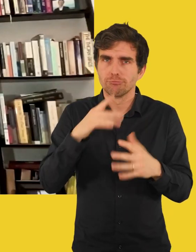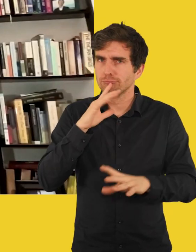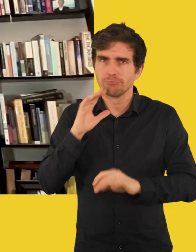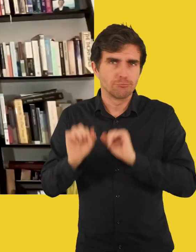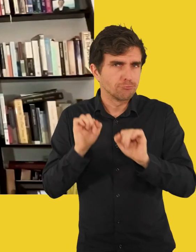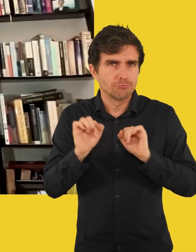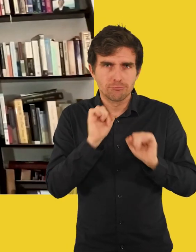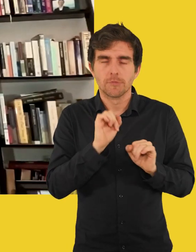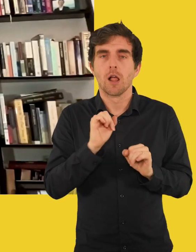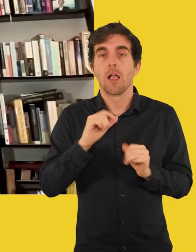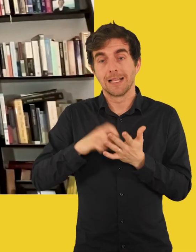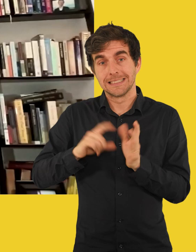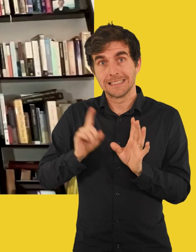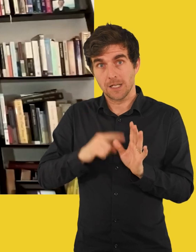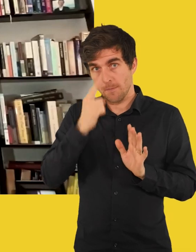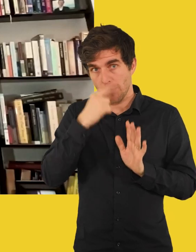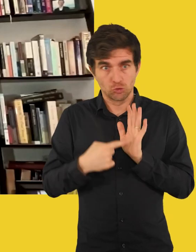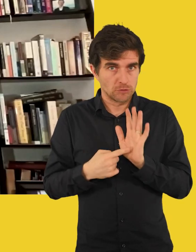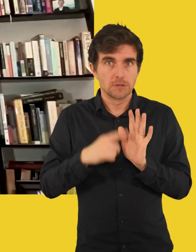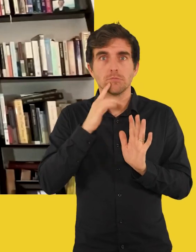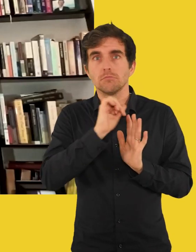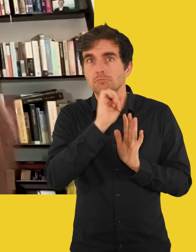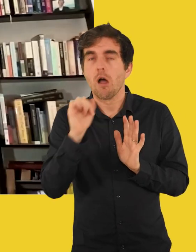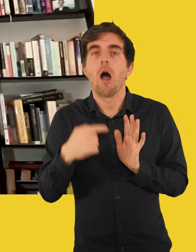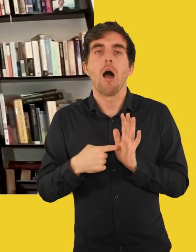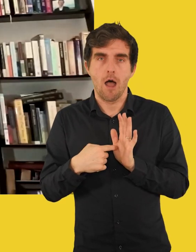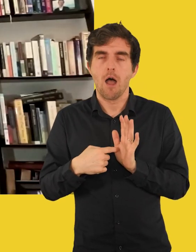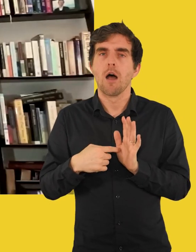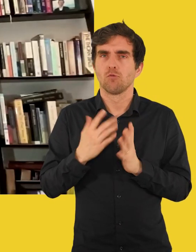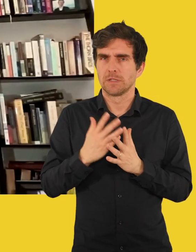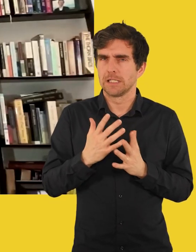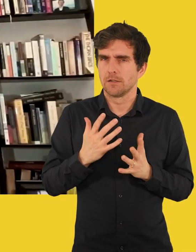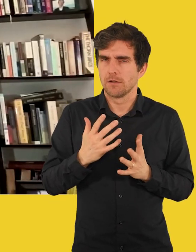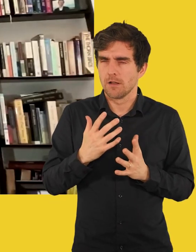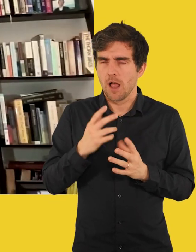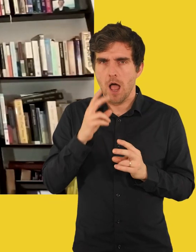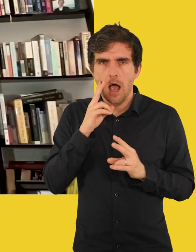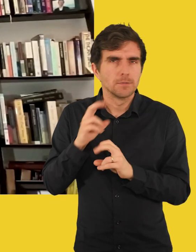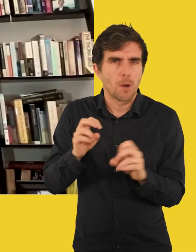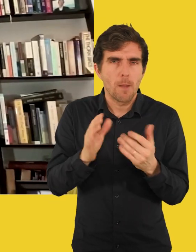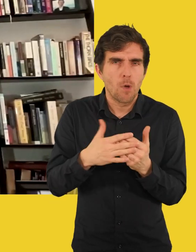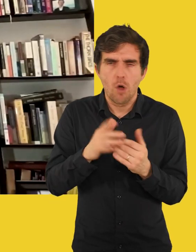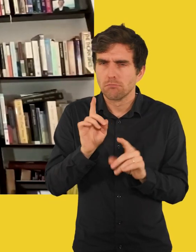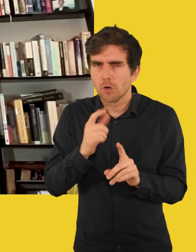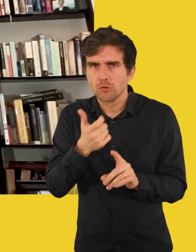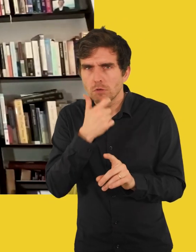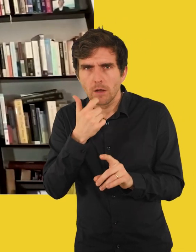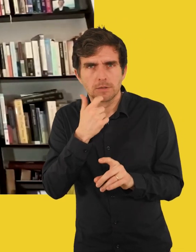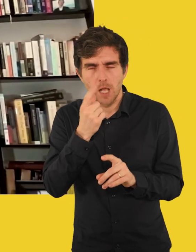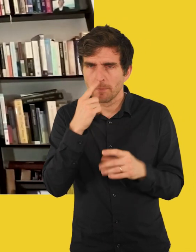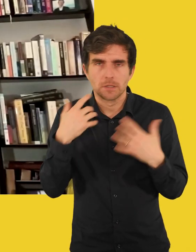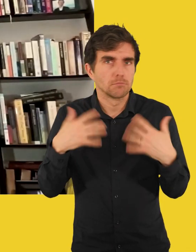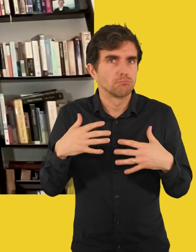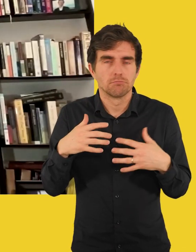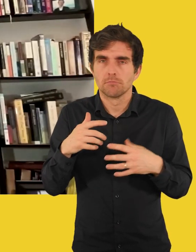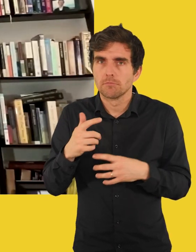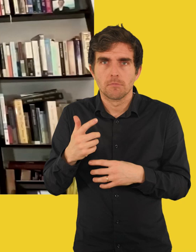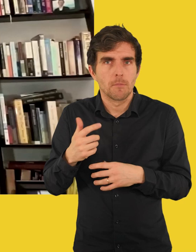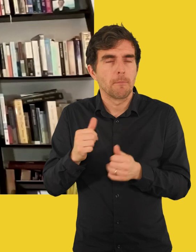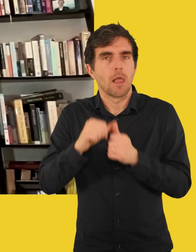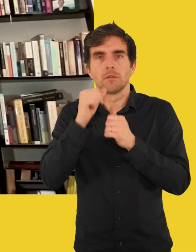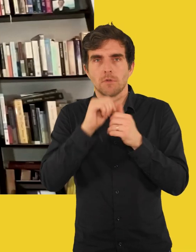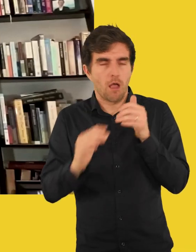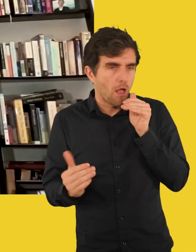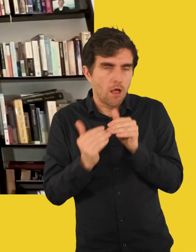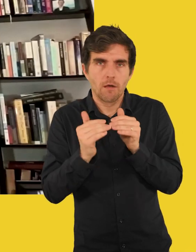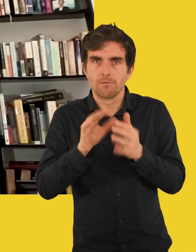that are driven by the city portrait and drawing on what we've learned, and really exploring how the donut could be an adjacent or potentially